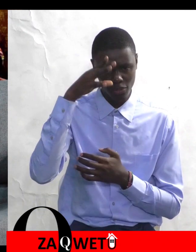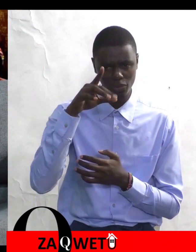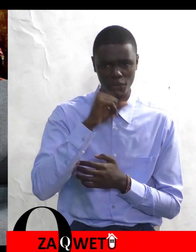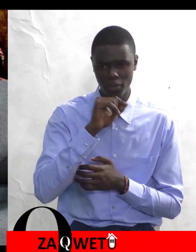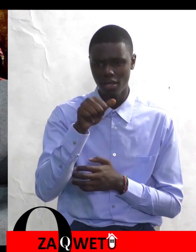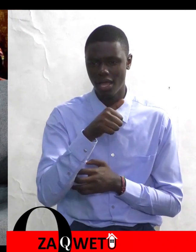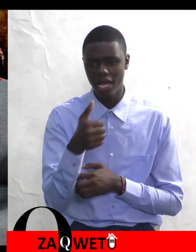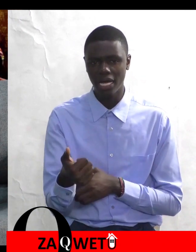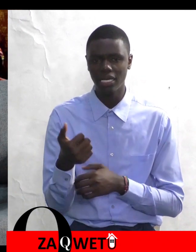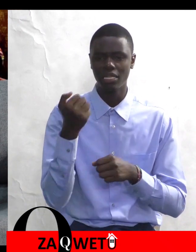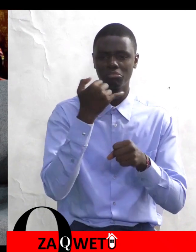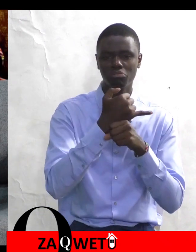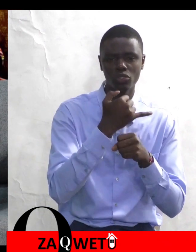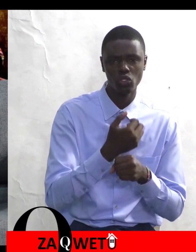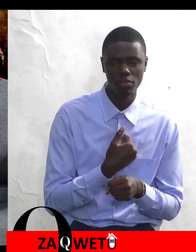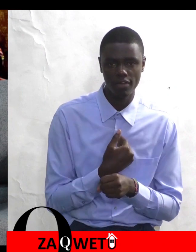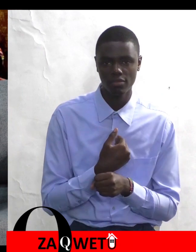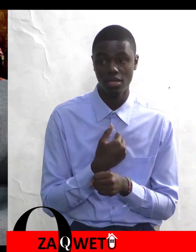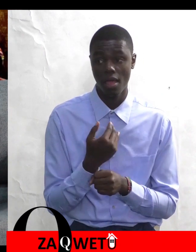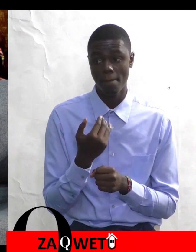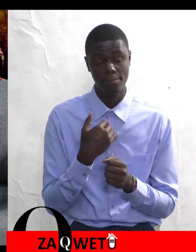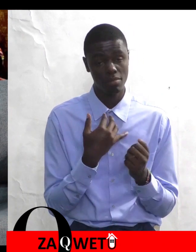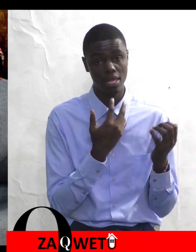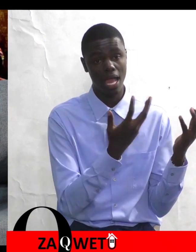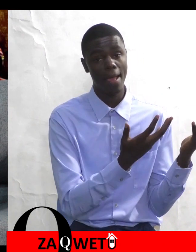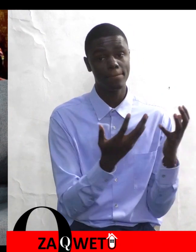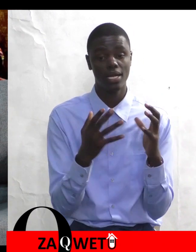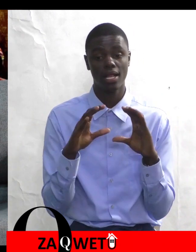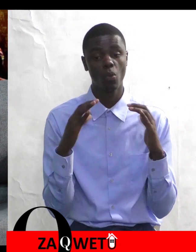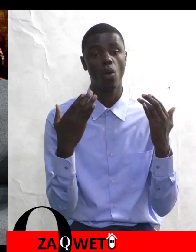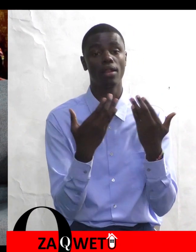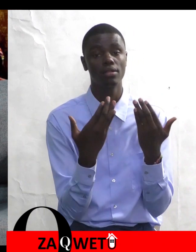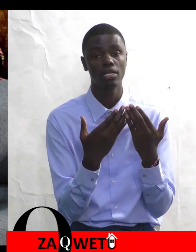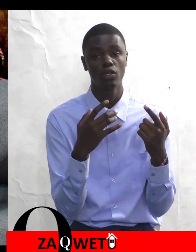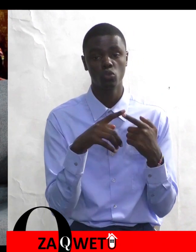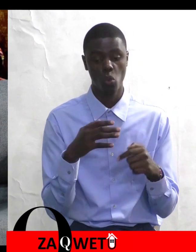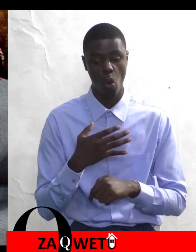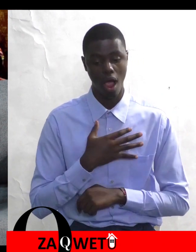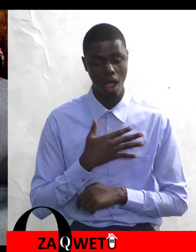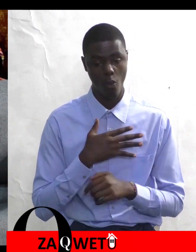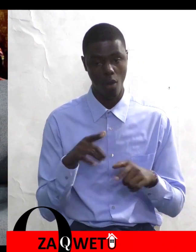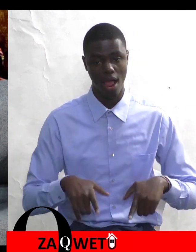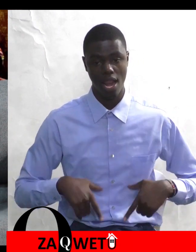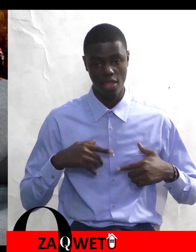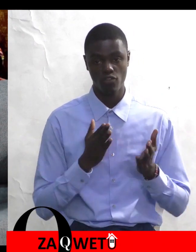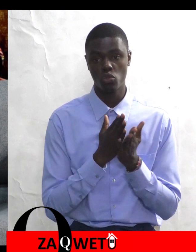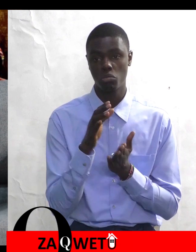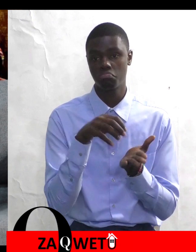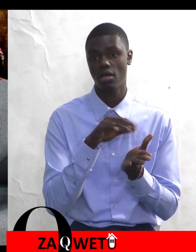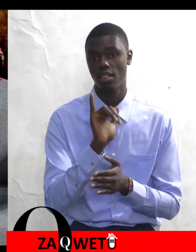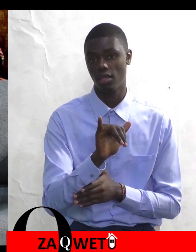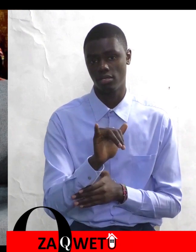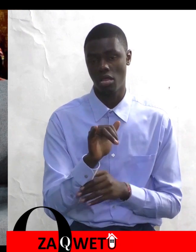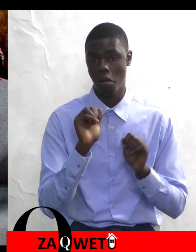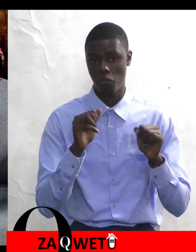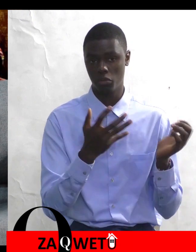mabiashara, wamesoma and all that, kuna wenye wako kwenye makazi. So I bring the world into our